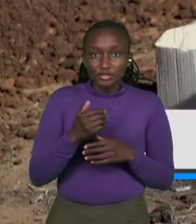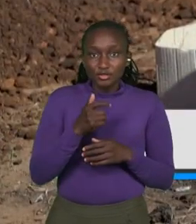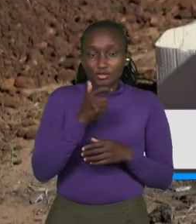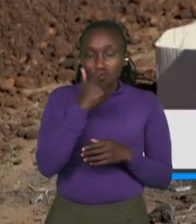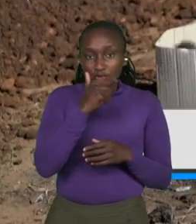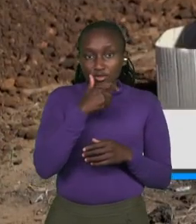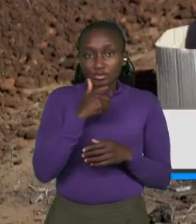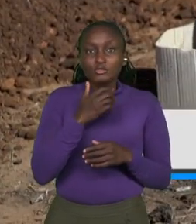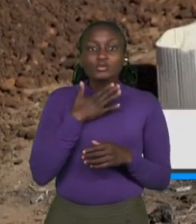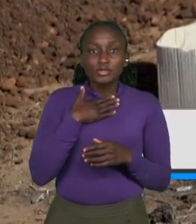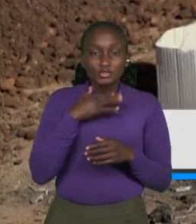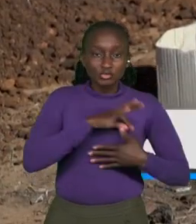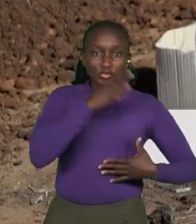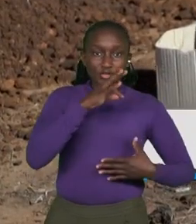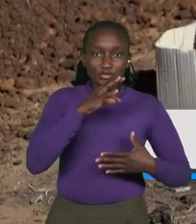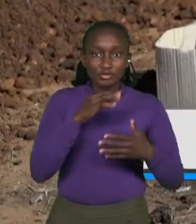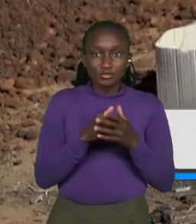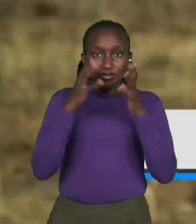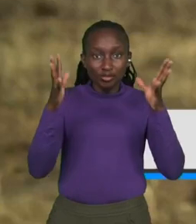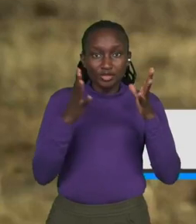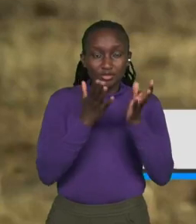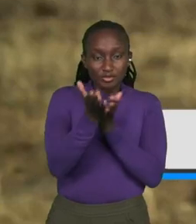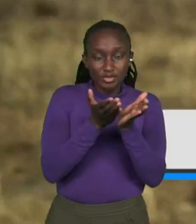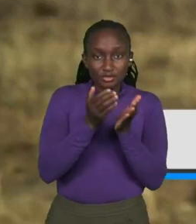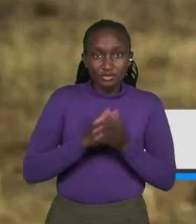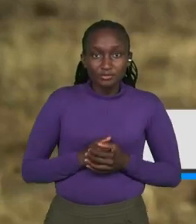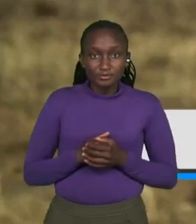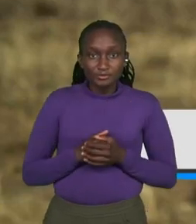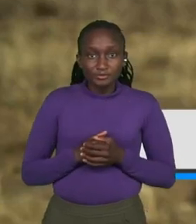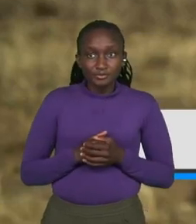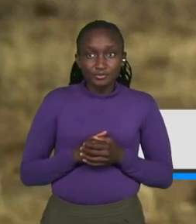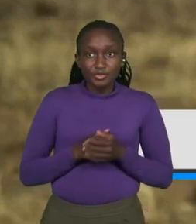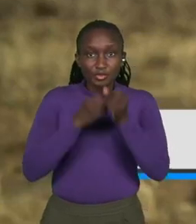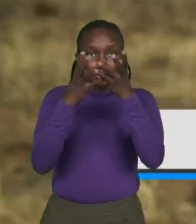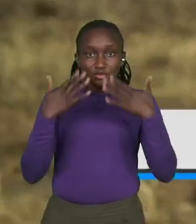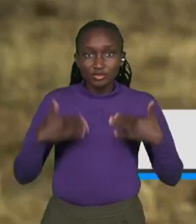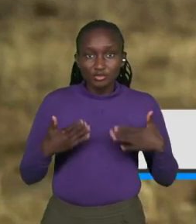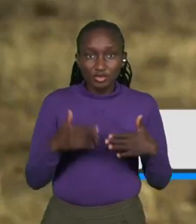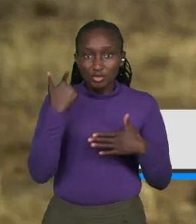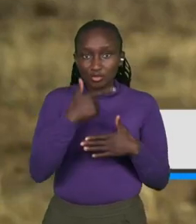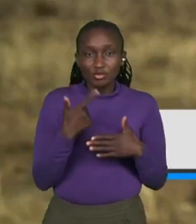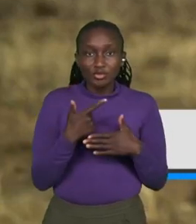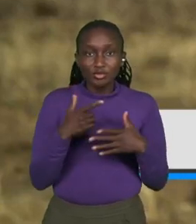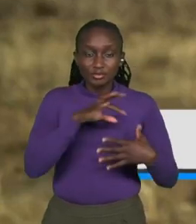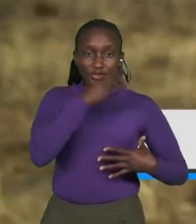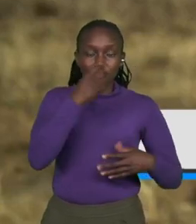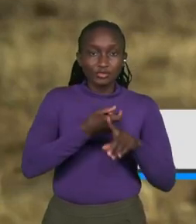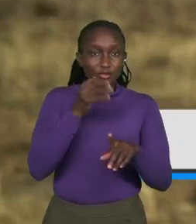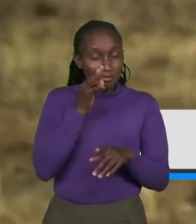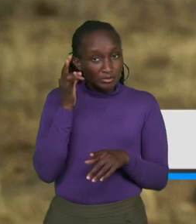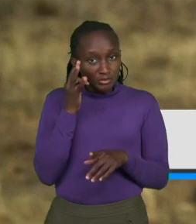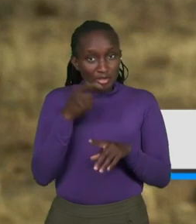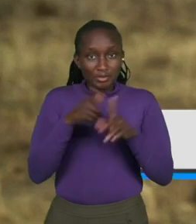benefit from the booming cannabis market. Most of the people have been living from marijuana, but illegally.